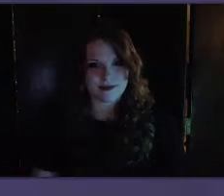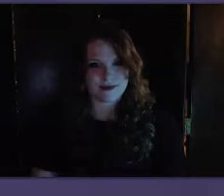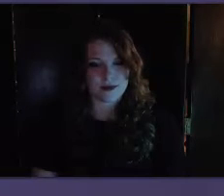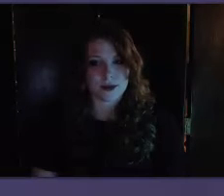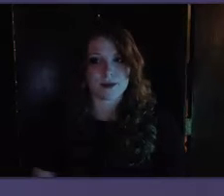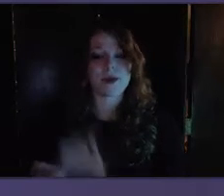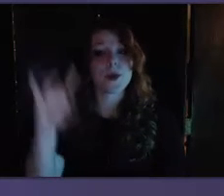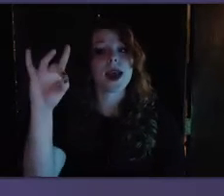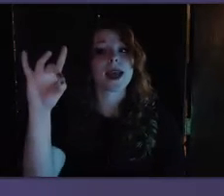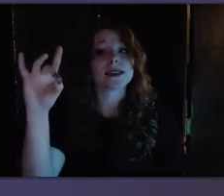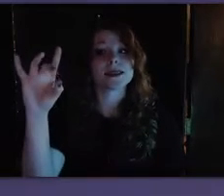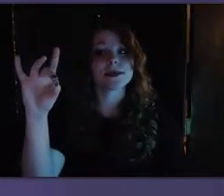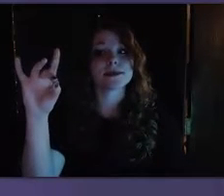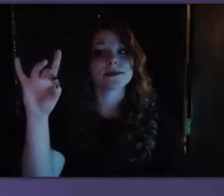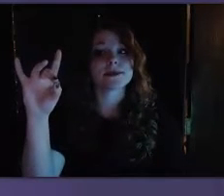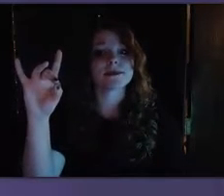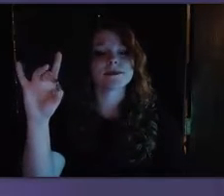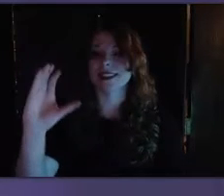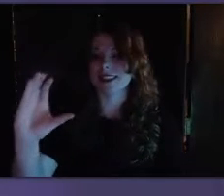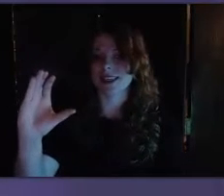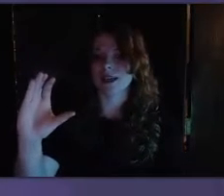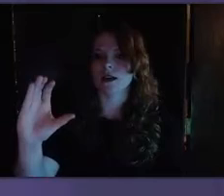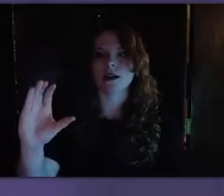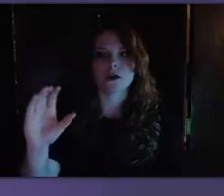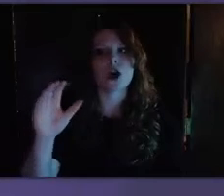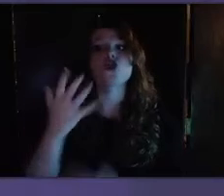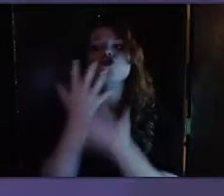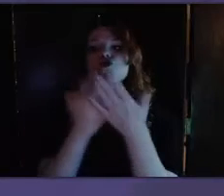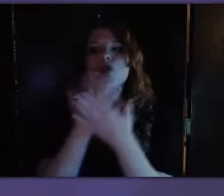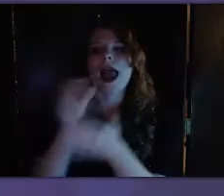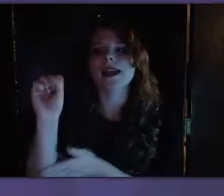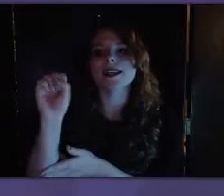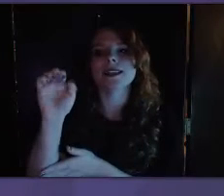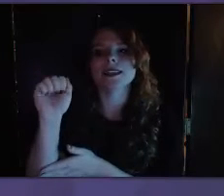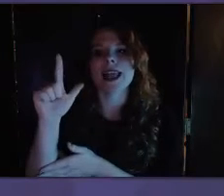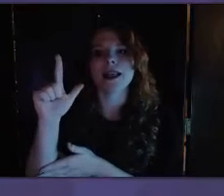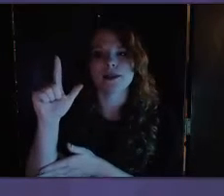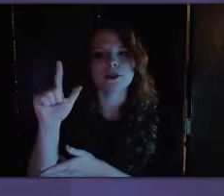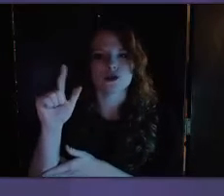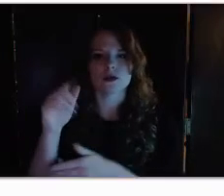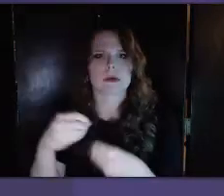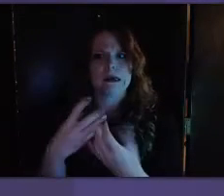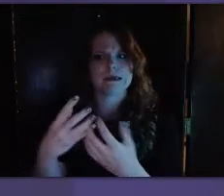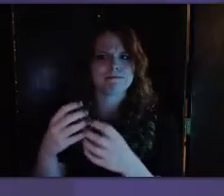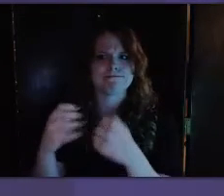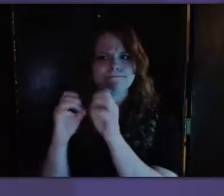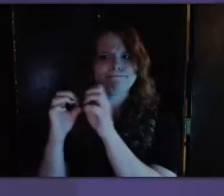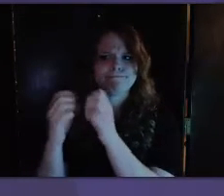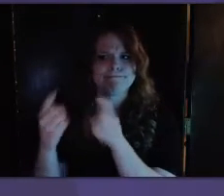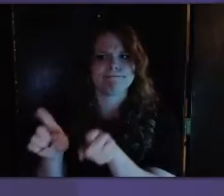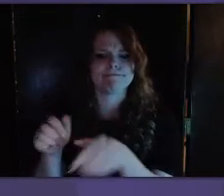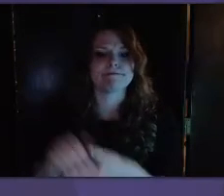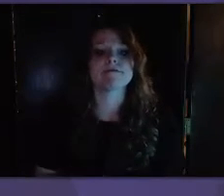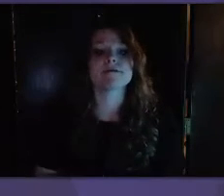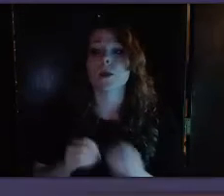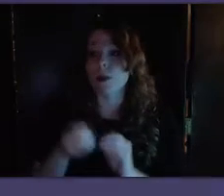The answer to question 8 is C. Gray seals are causing the debate. The answer to question